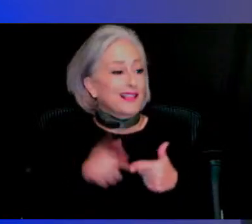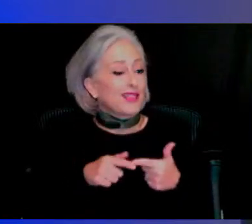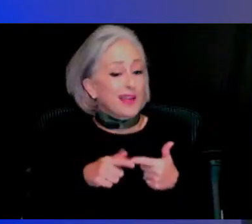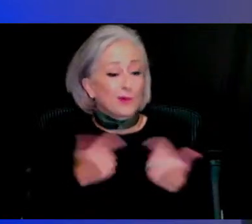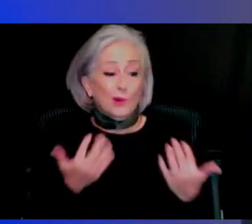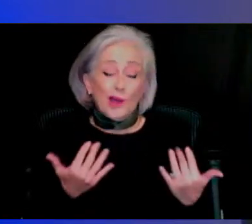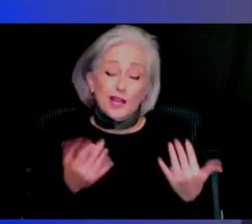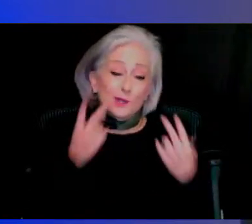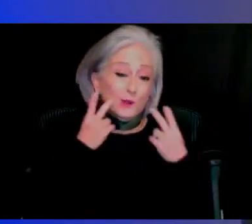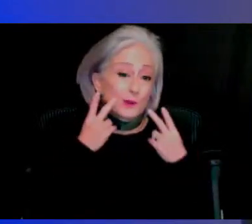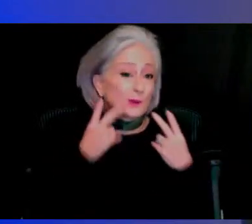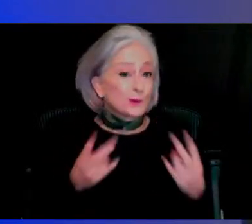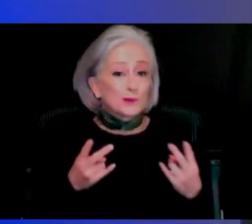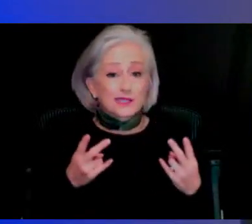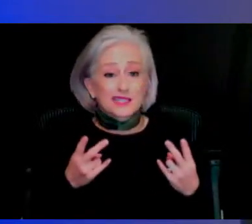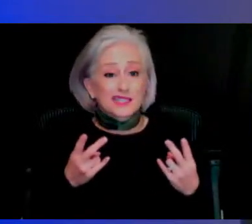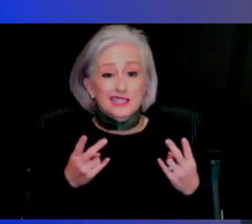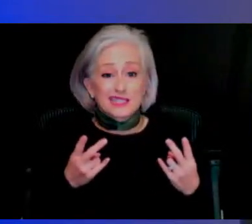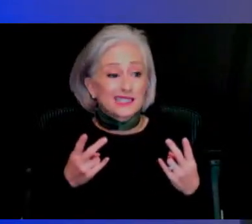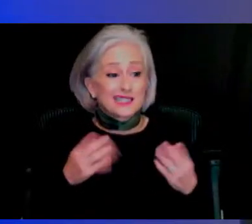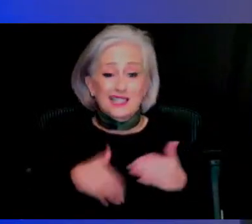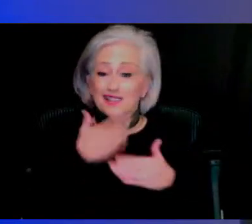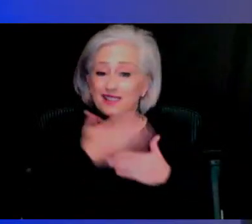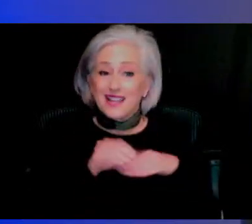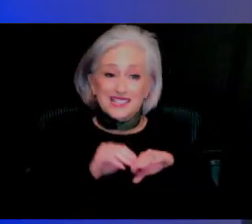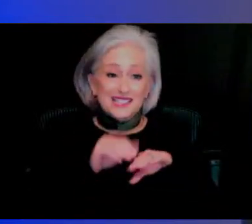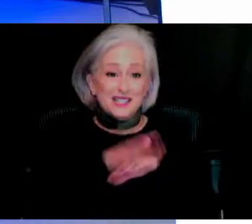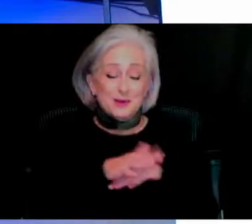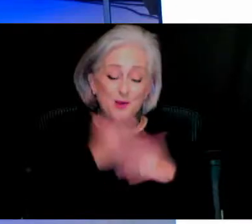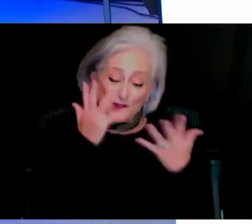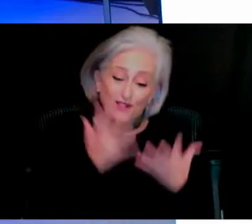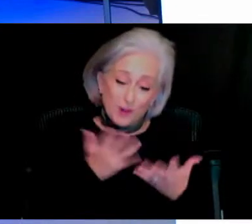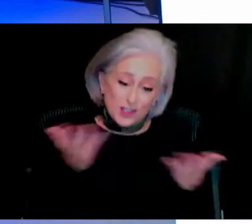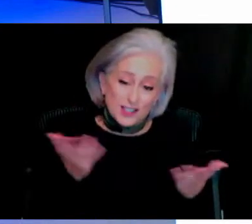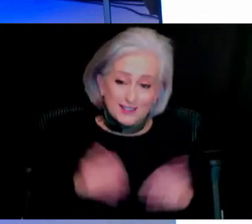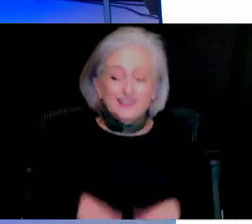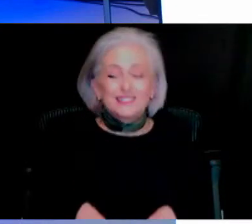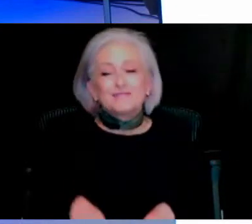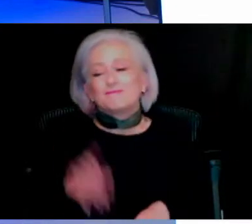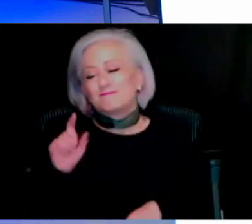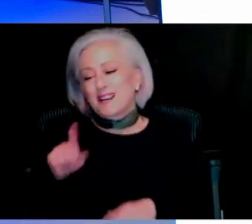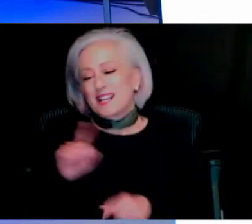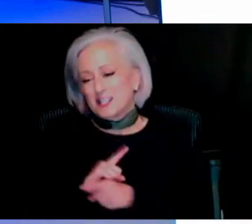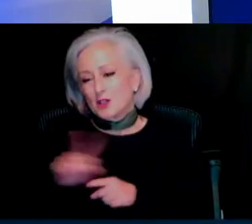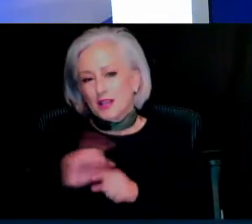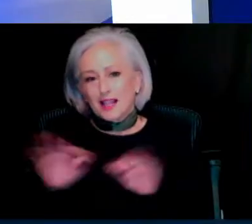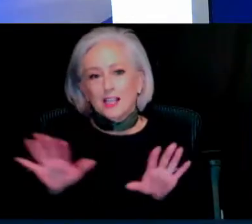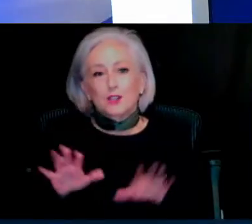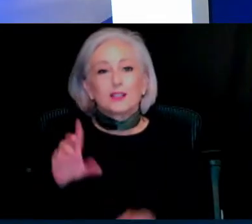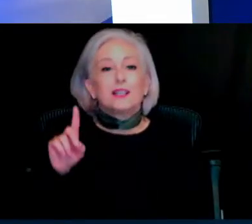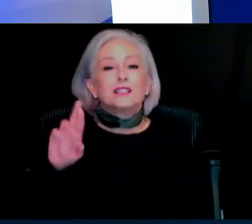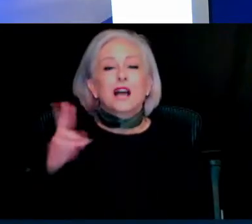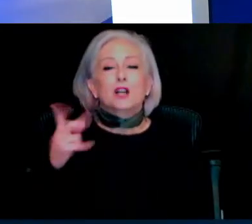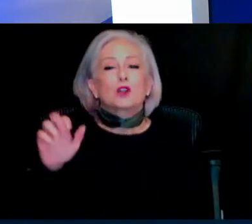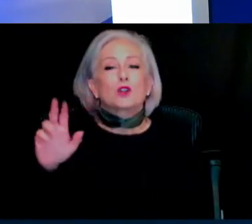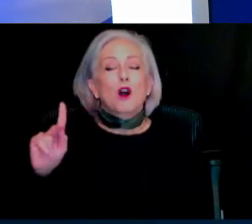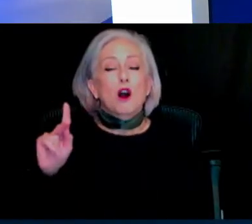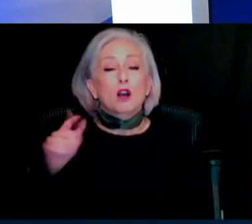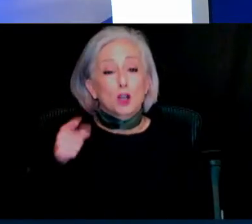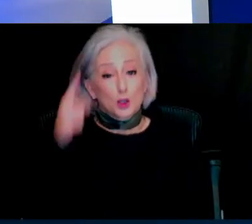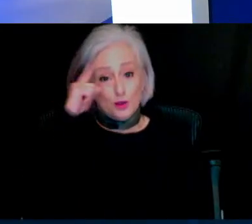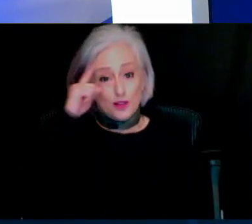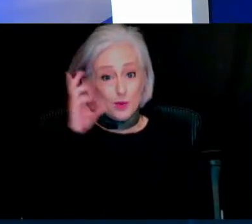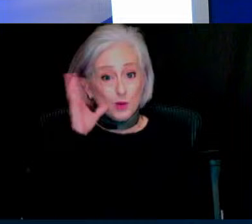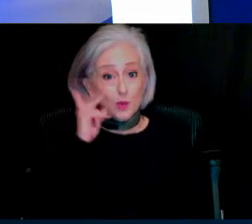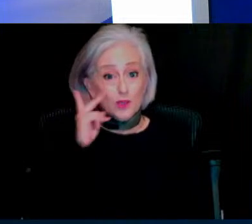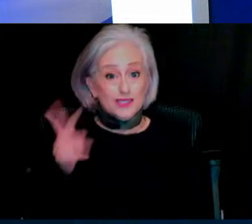until the next exposure, unfortunately. Until you get the clear. Yeah. Dr. Hawkinson, just a quick question for you on that note. So do you think we're starting to see the